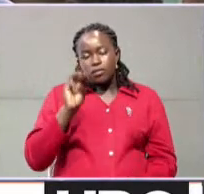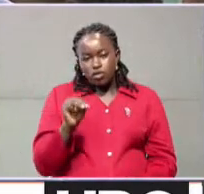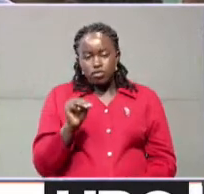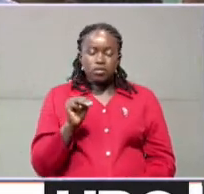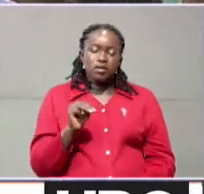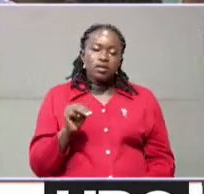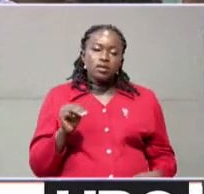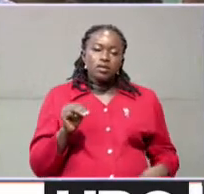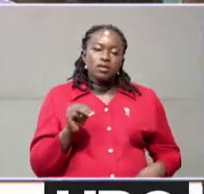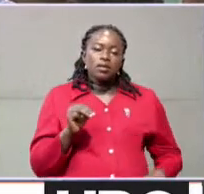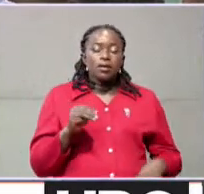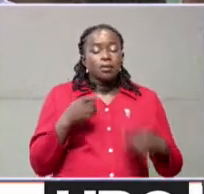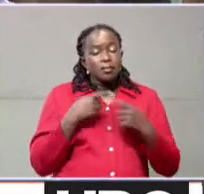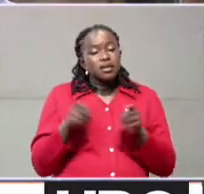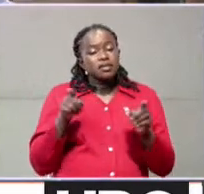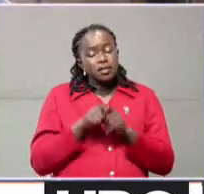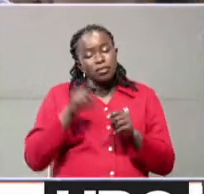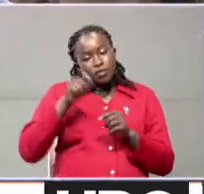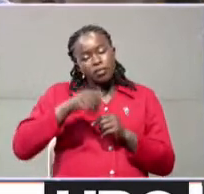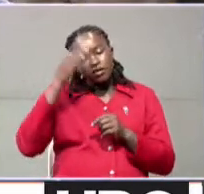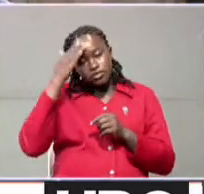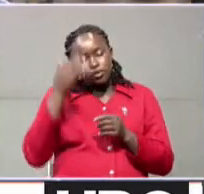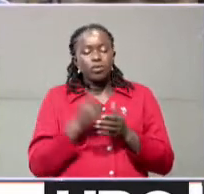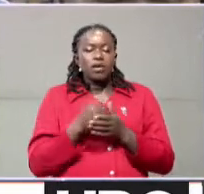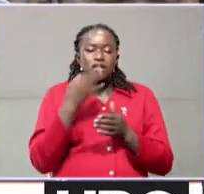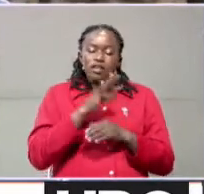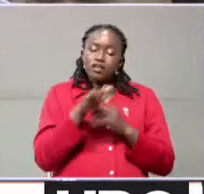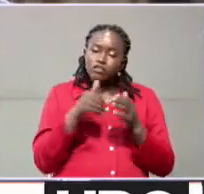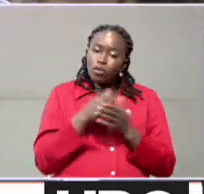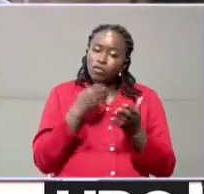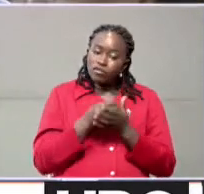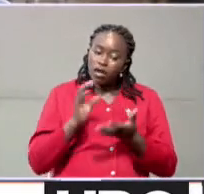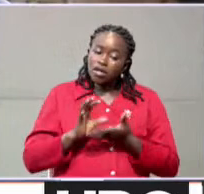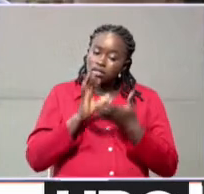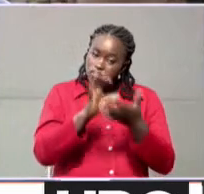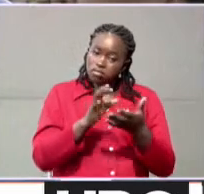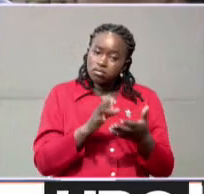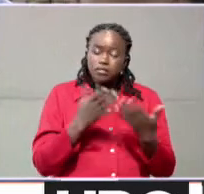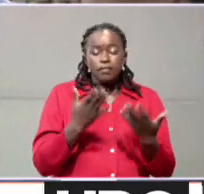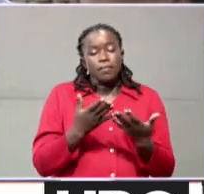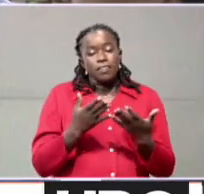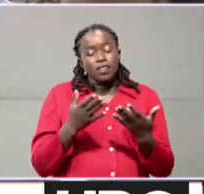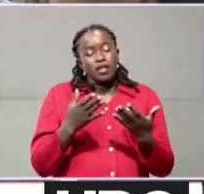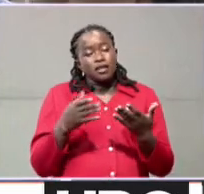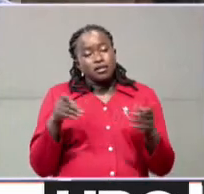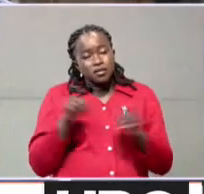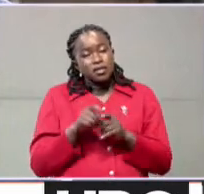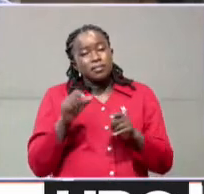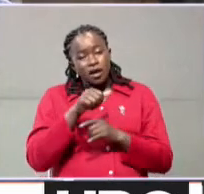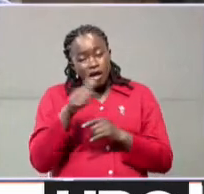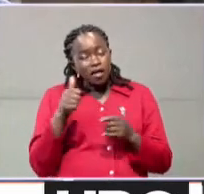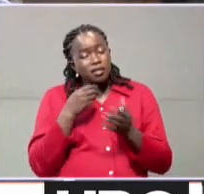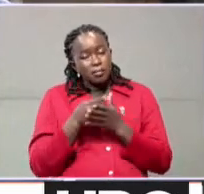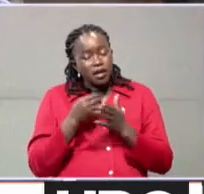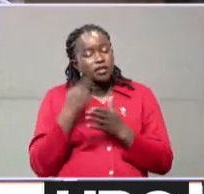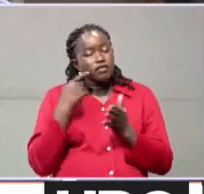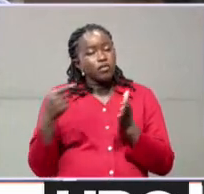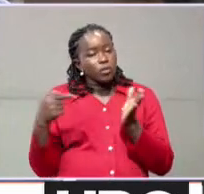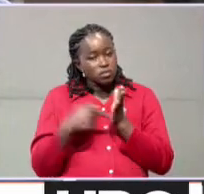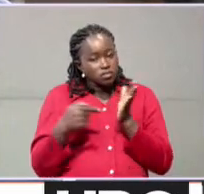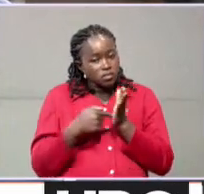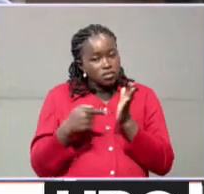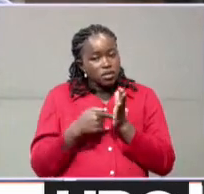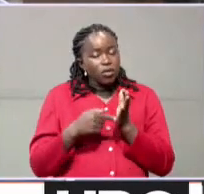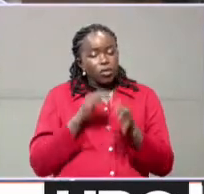however it should be noted that if all the funds directed to the revolving funds plus funds for gadgets and tools were all released to